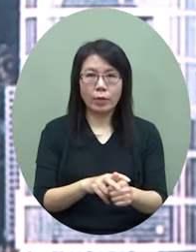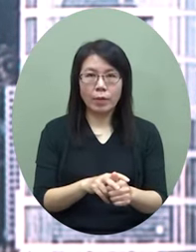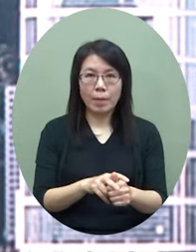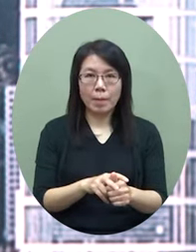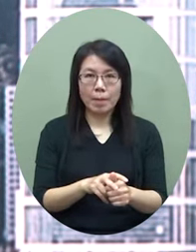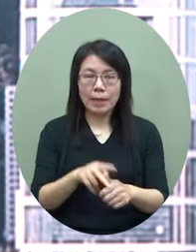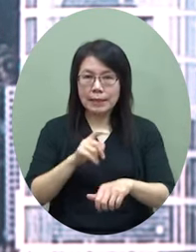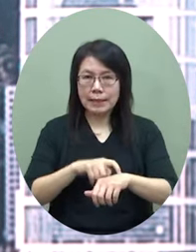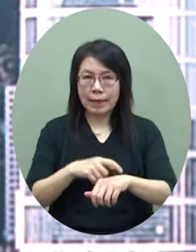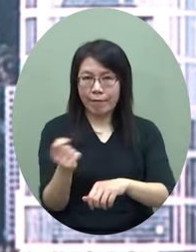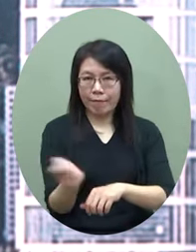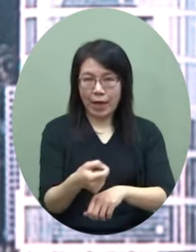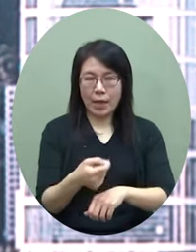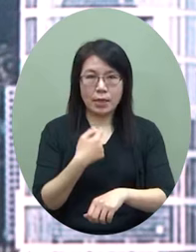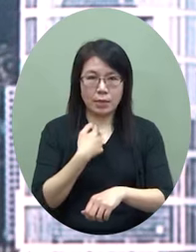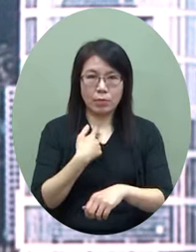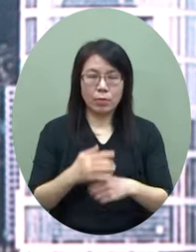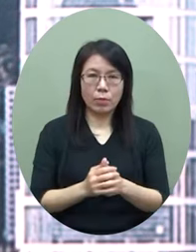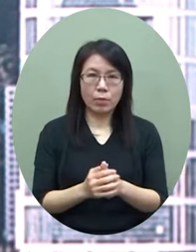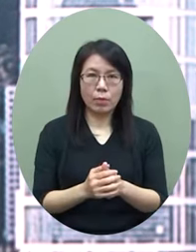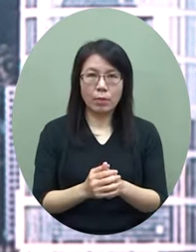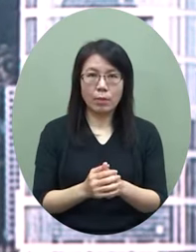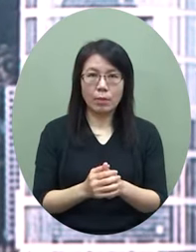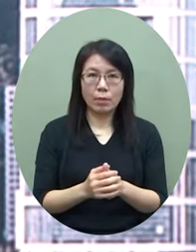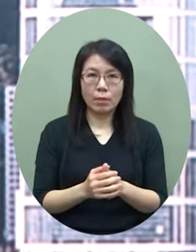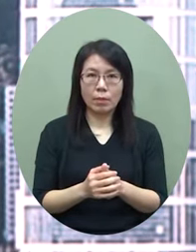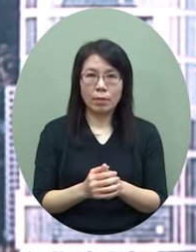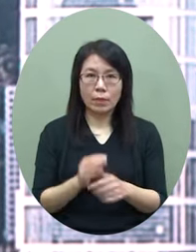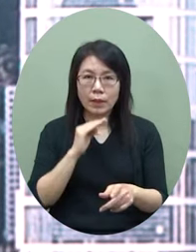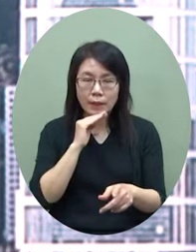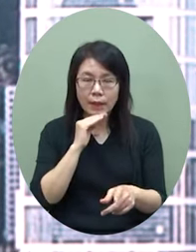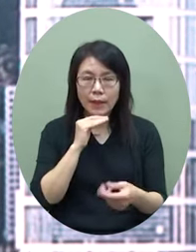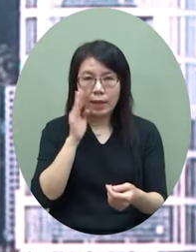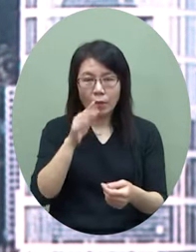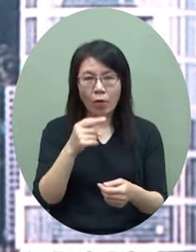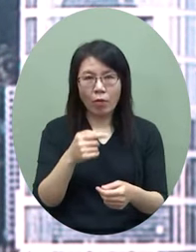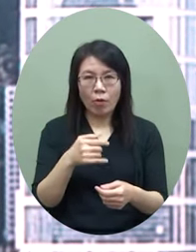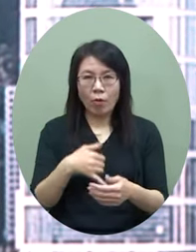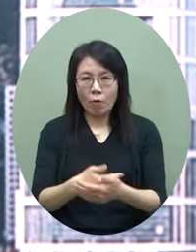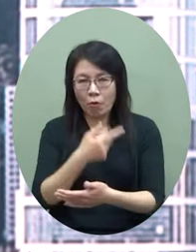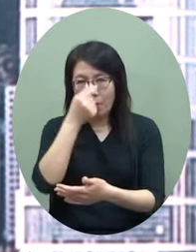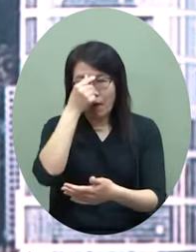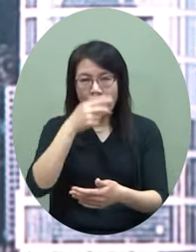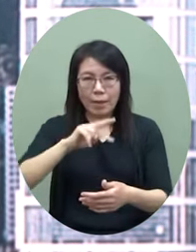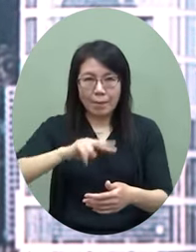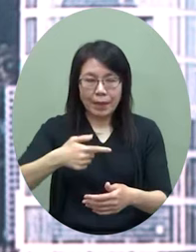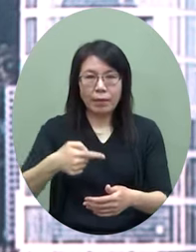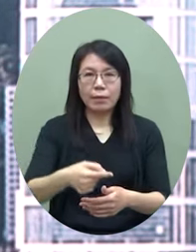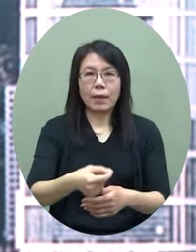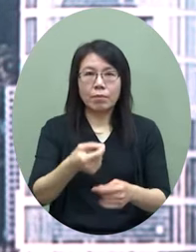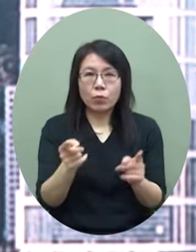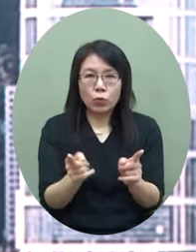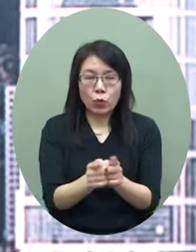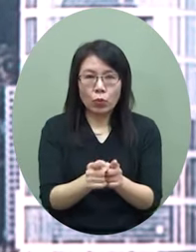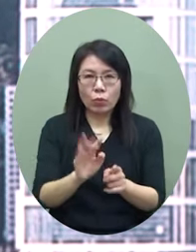that the inconvenience to residents could be minimizedin compressing the timethat we have to revisit